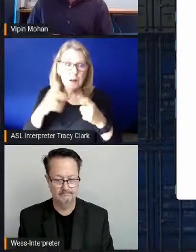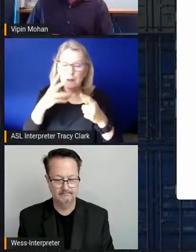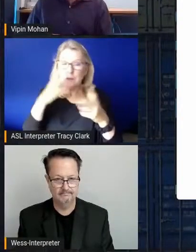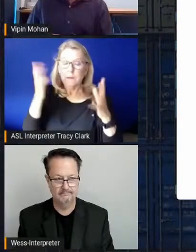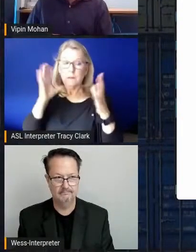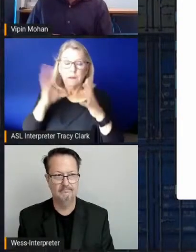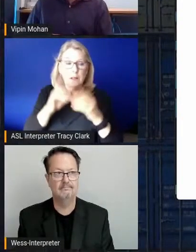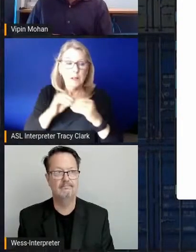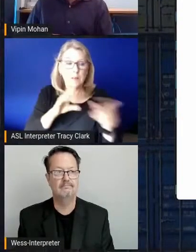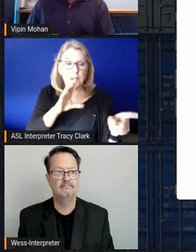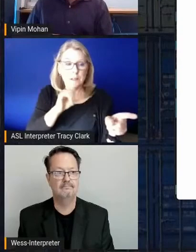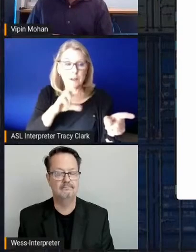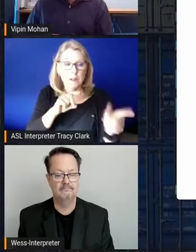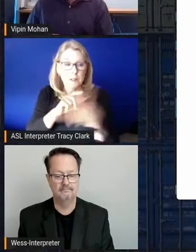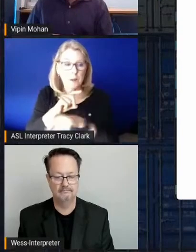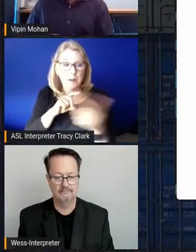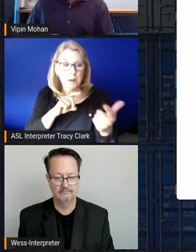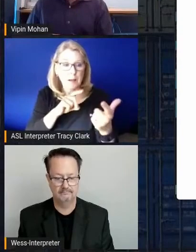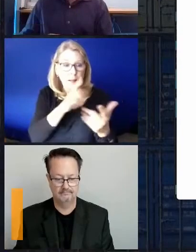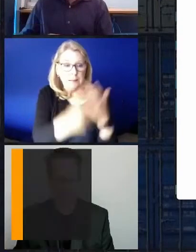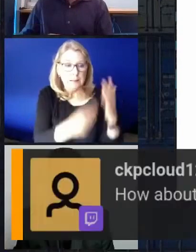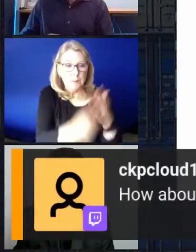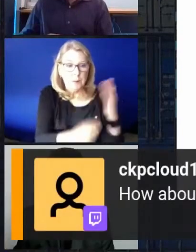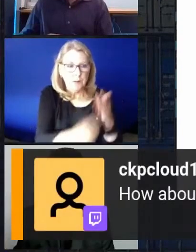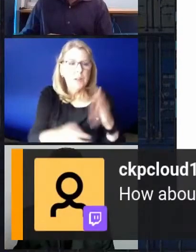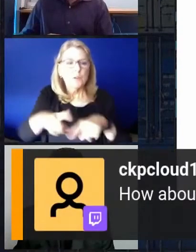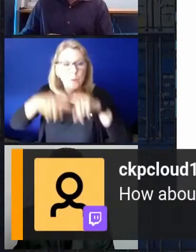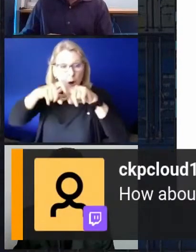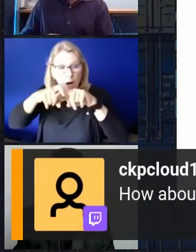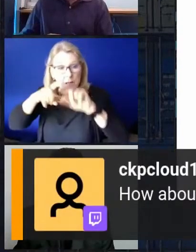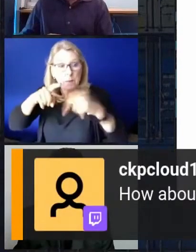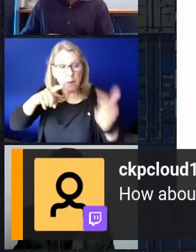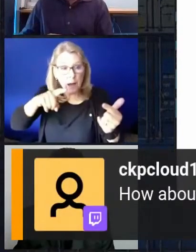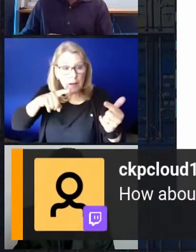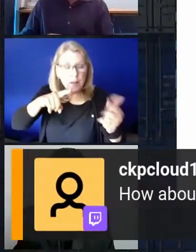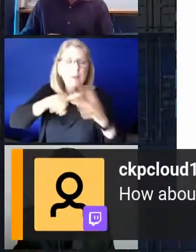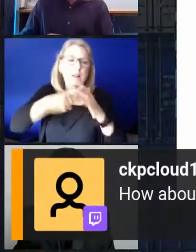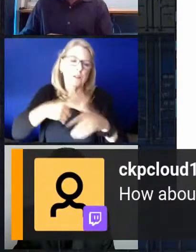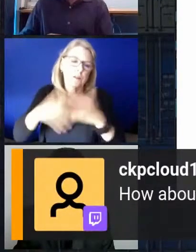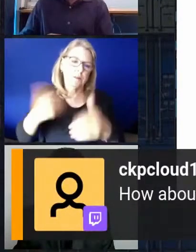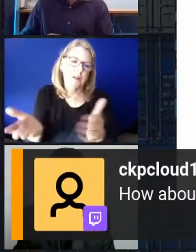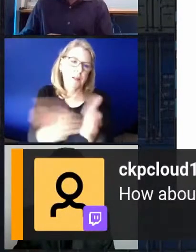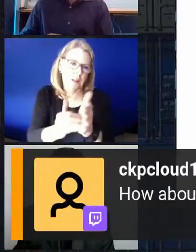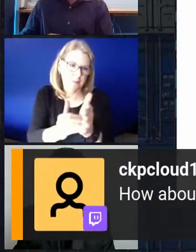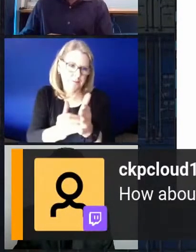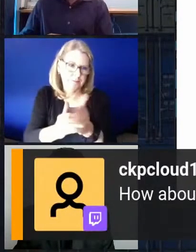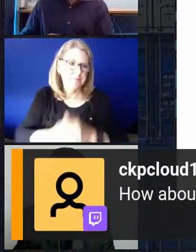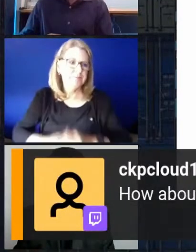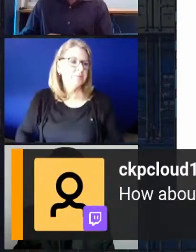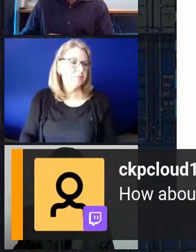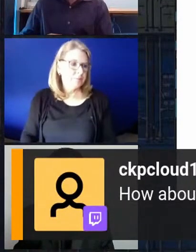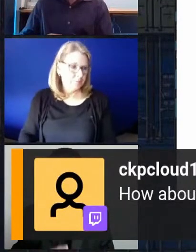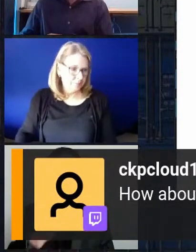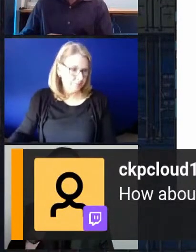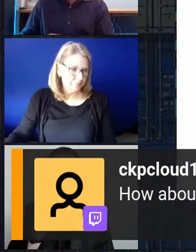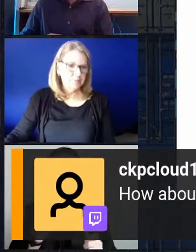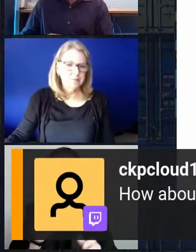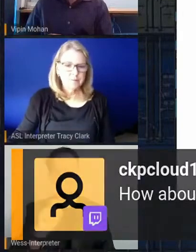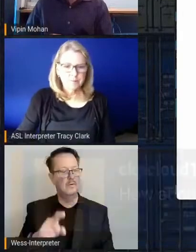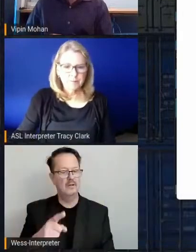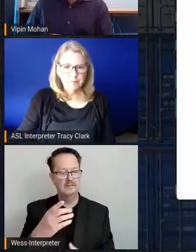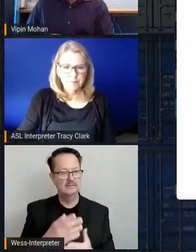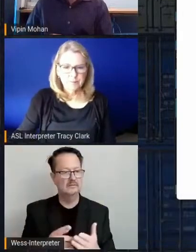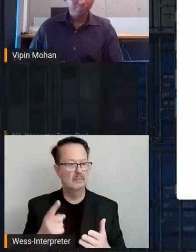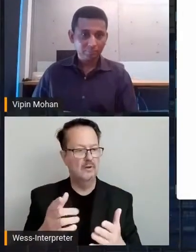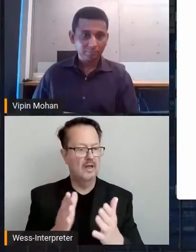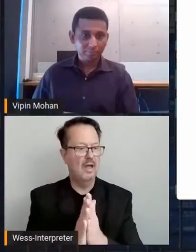Yeah. Two quick questions here I can just bring up. Someone did ask about load balancer with EKS Anywhere, and to point